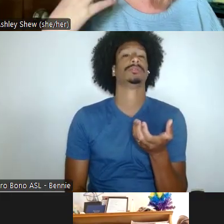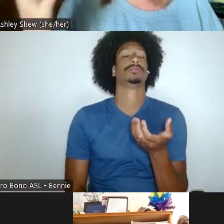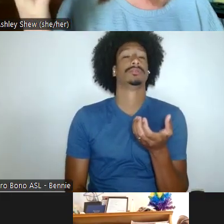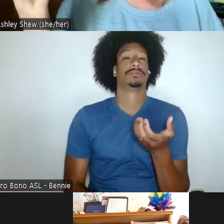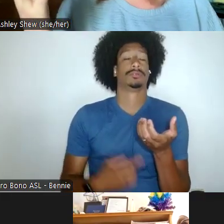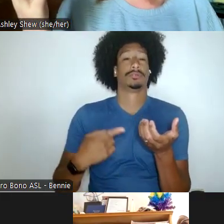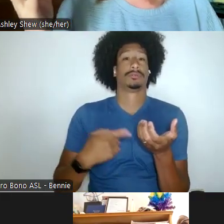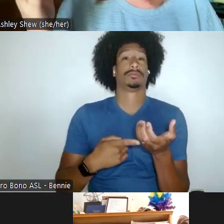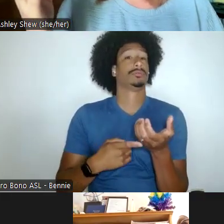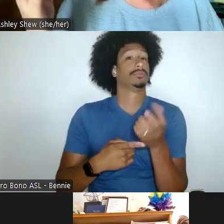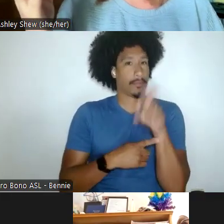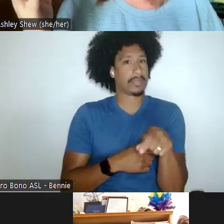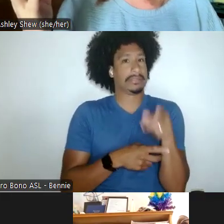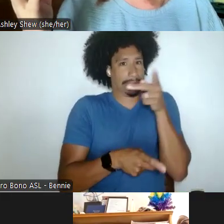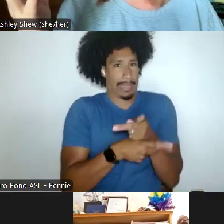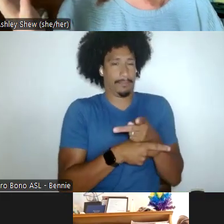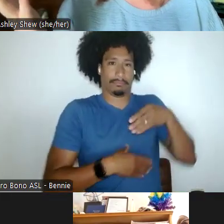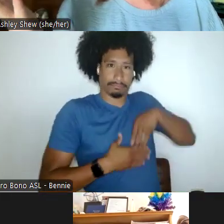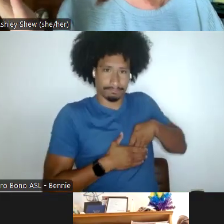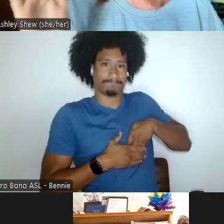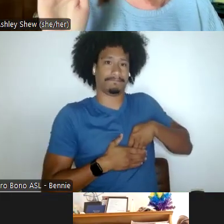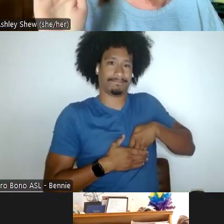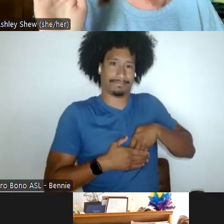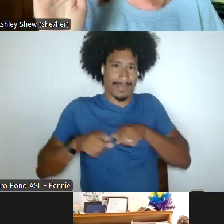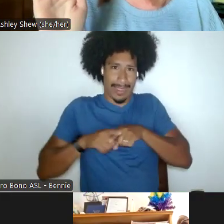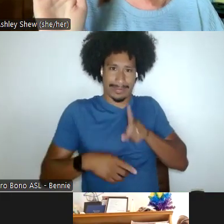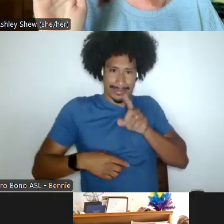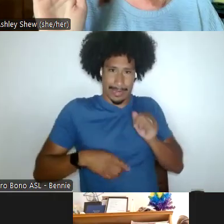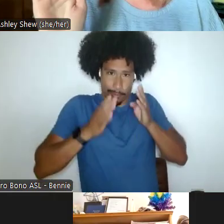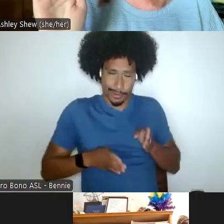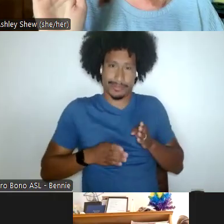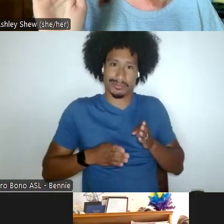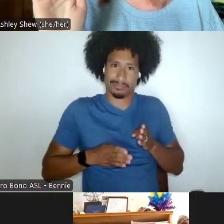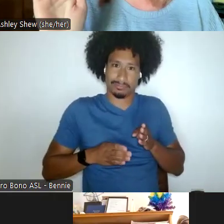that you have to keep on yourself as a disabled person, and that